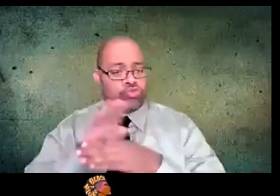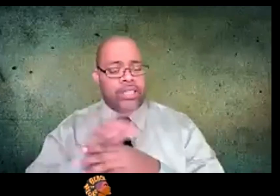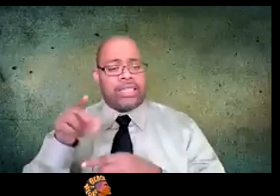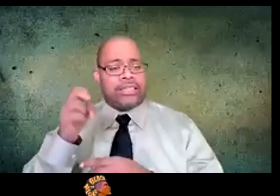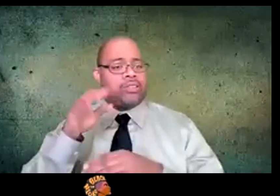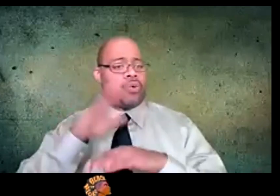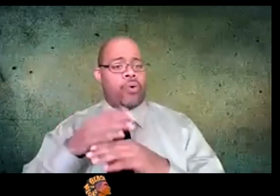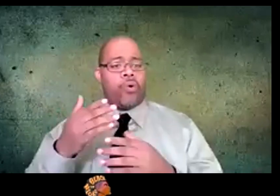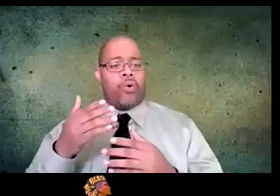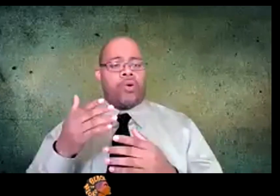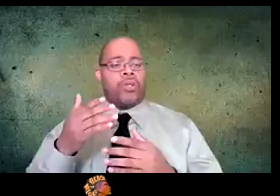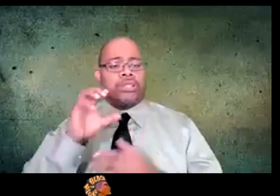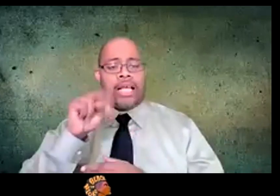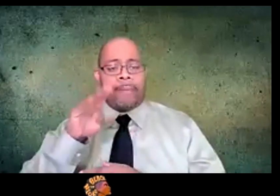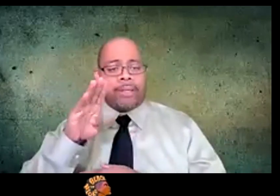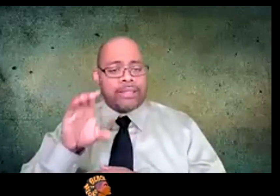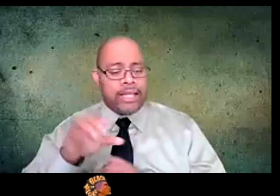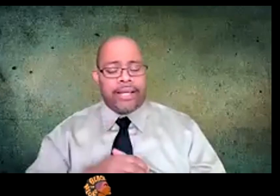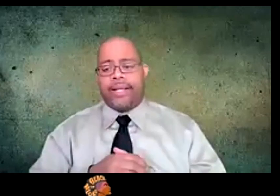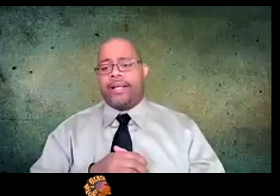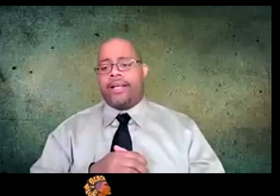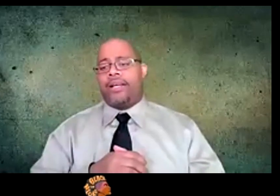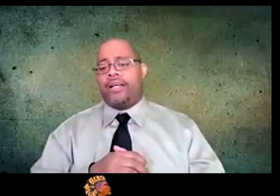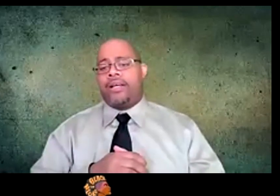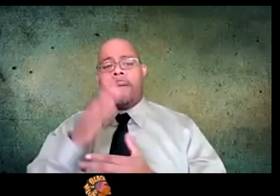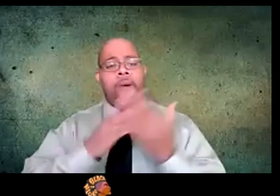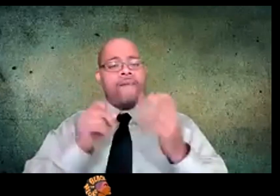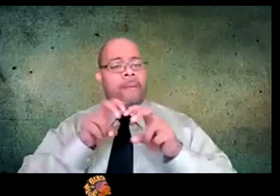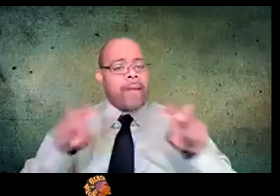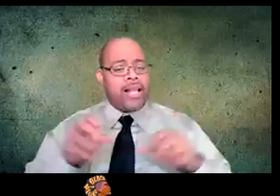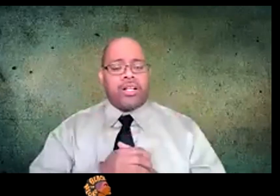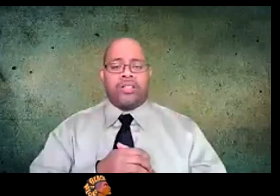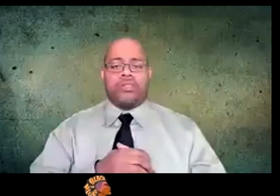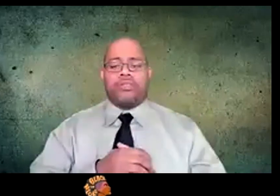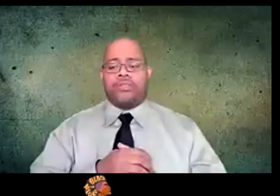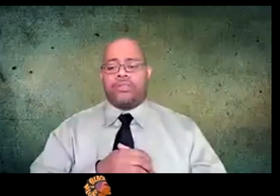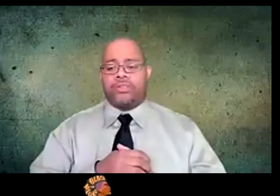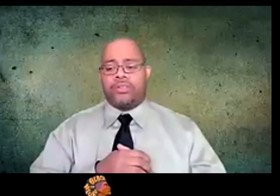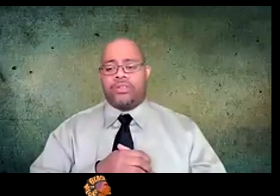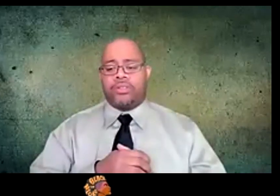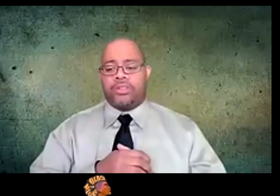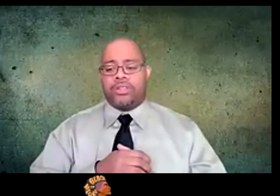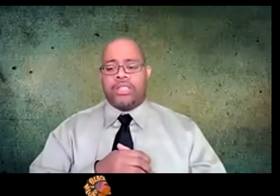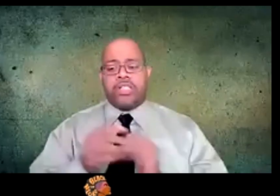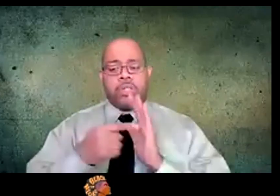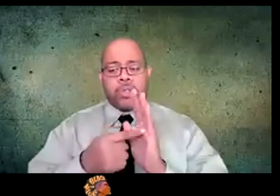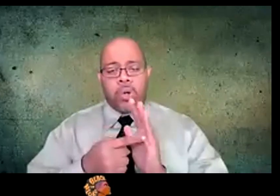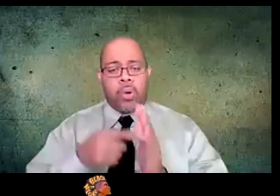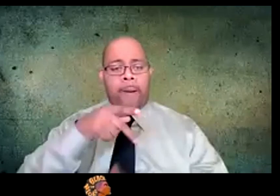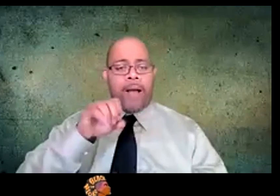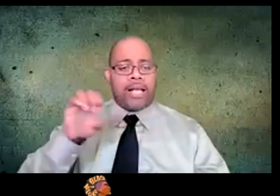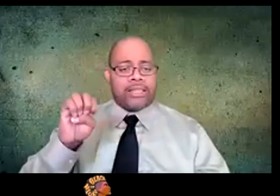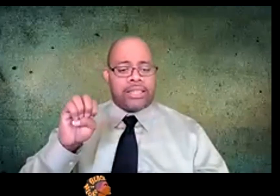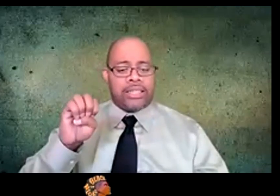on CNBC, part of a panel. He's highlighted the Posse